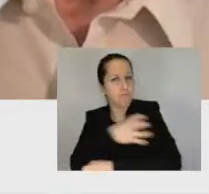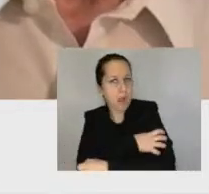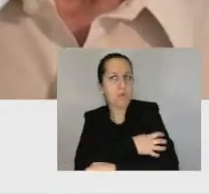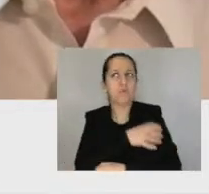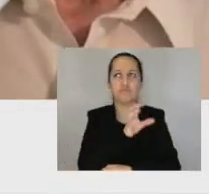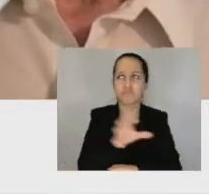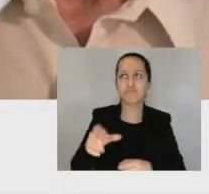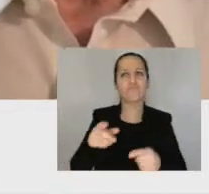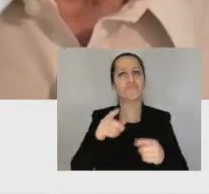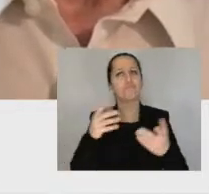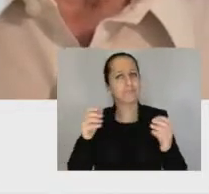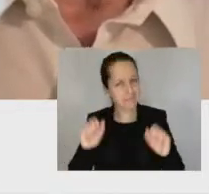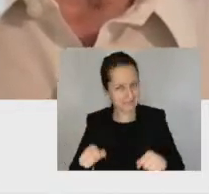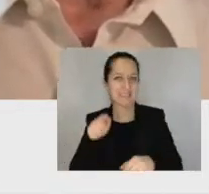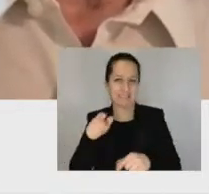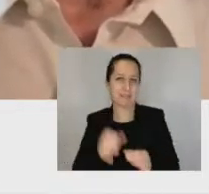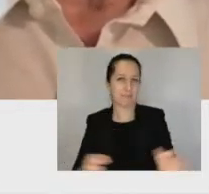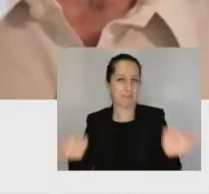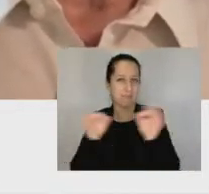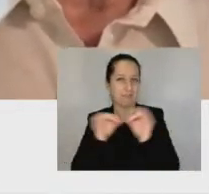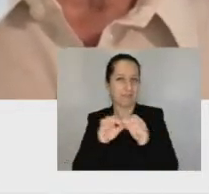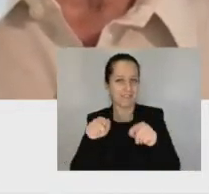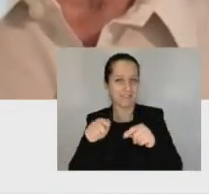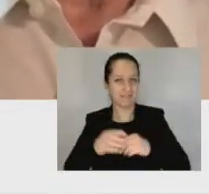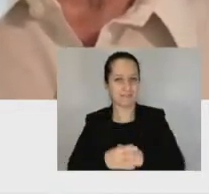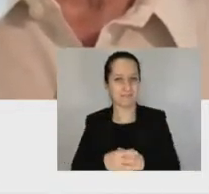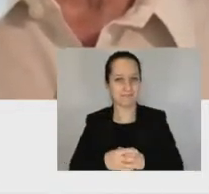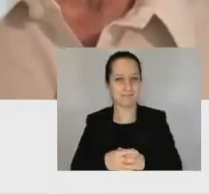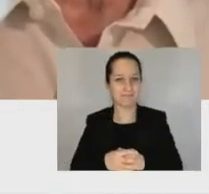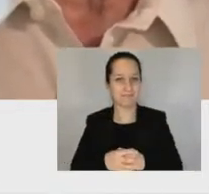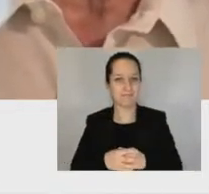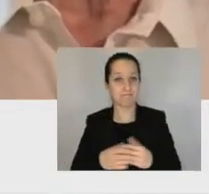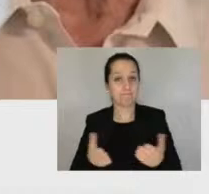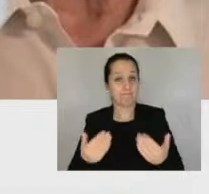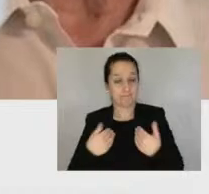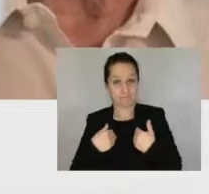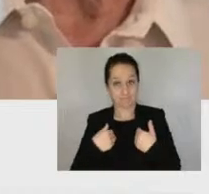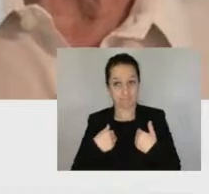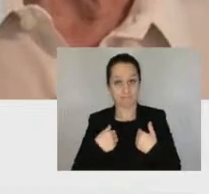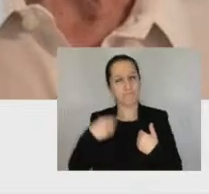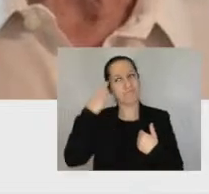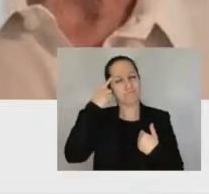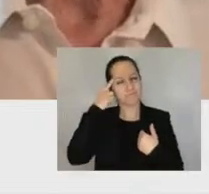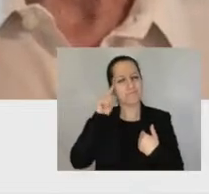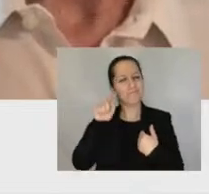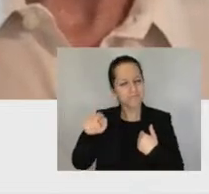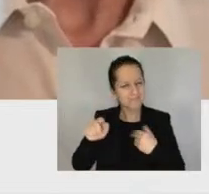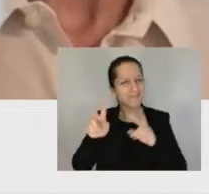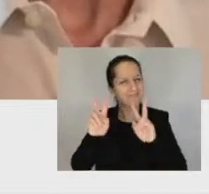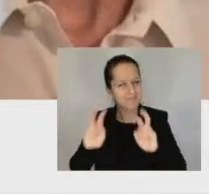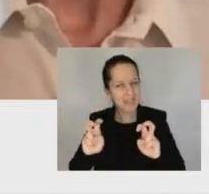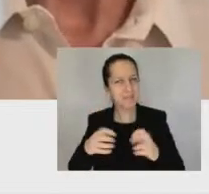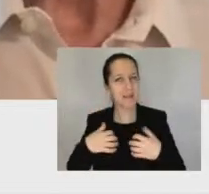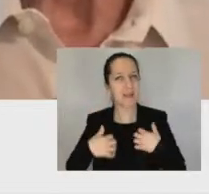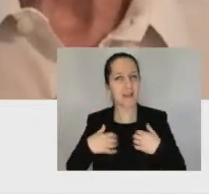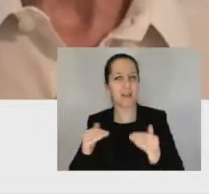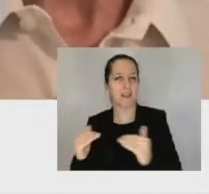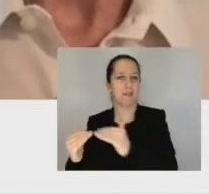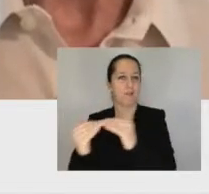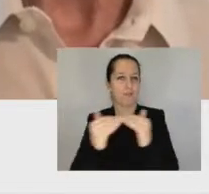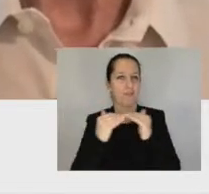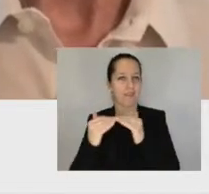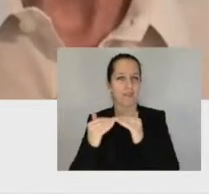And I've been interested in intergenerational equity.